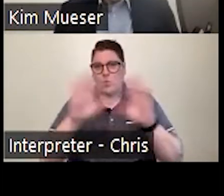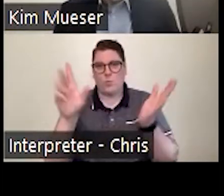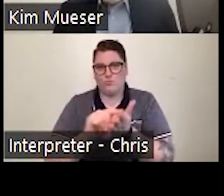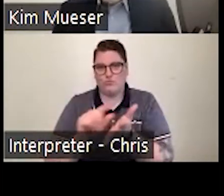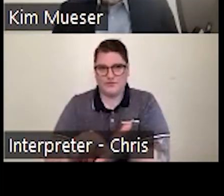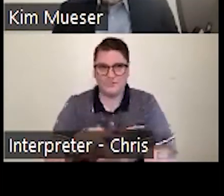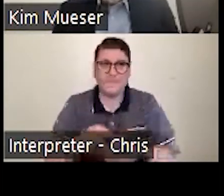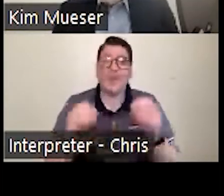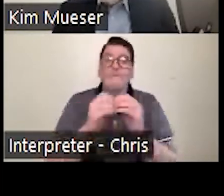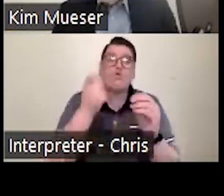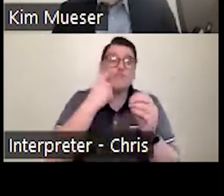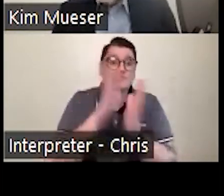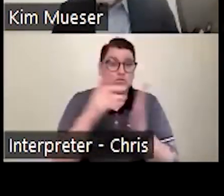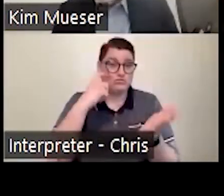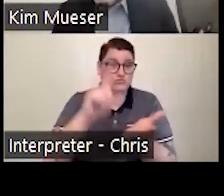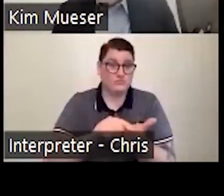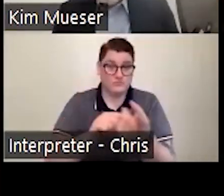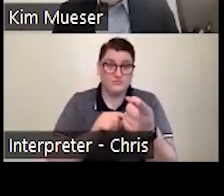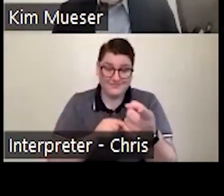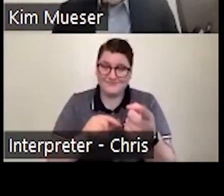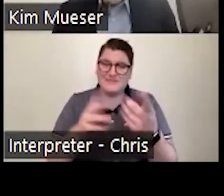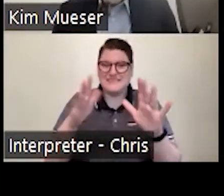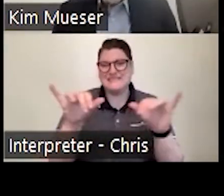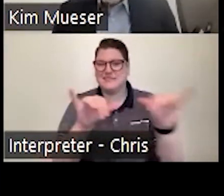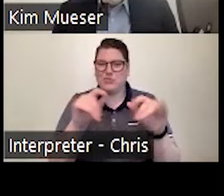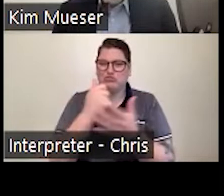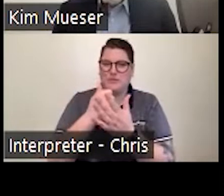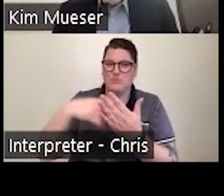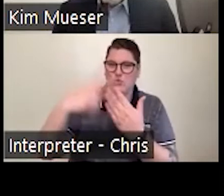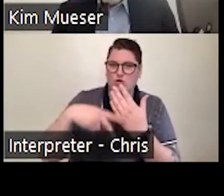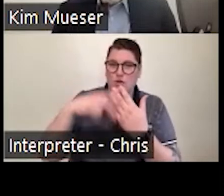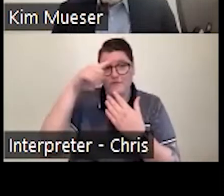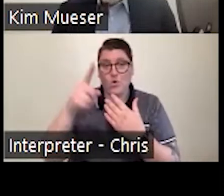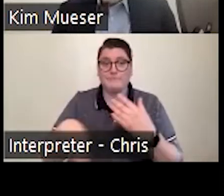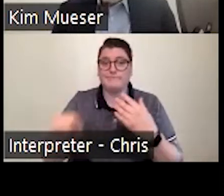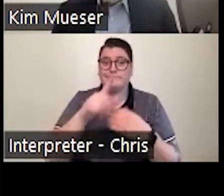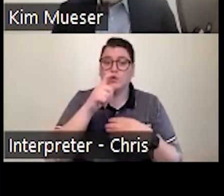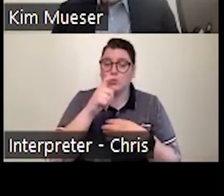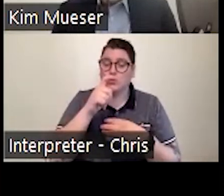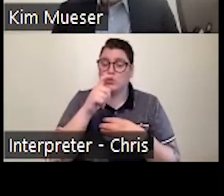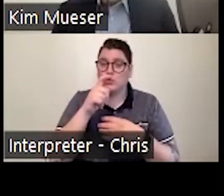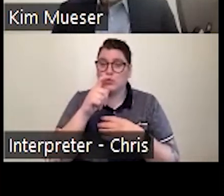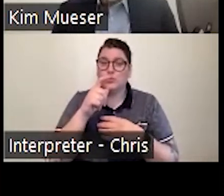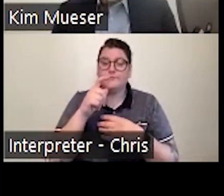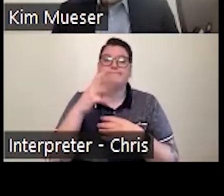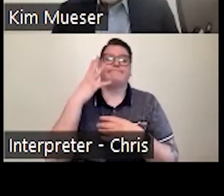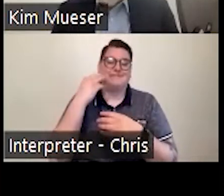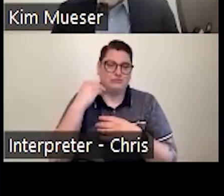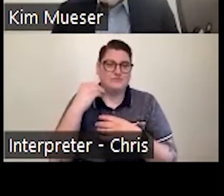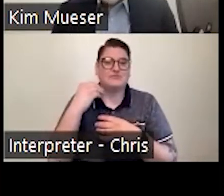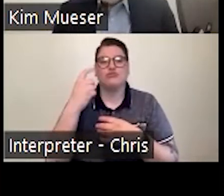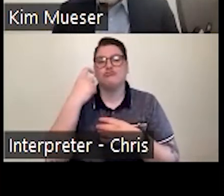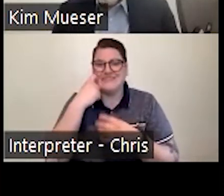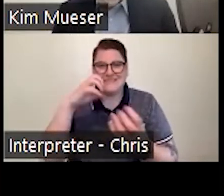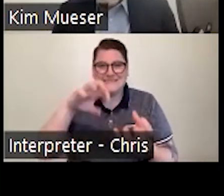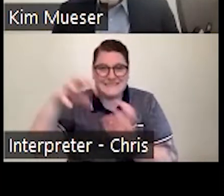more recent book, but lays out the same basic treatment program for people who have been a victim of a recent